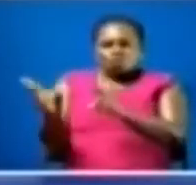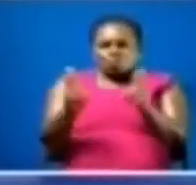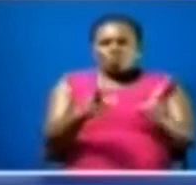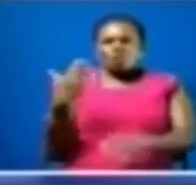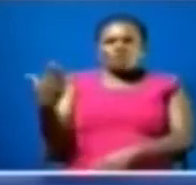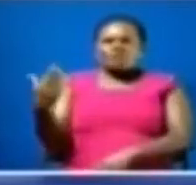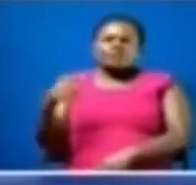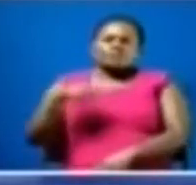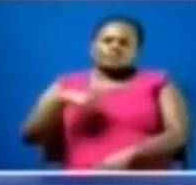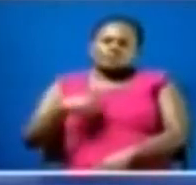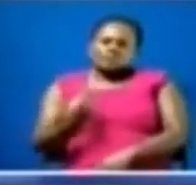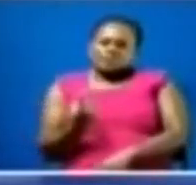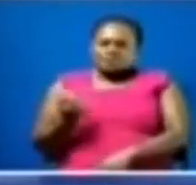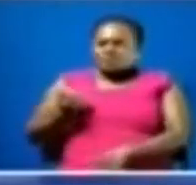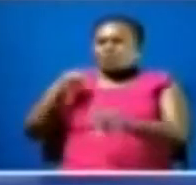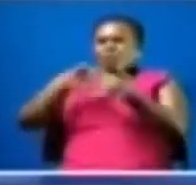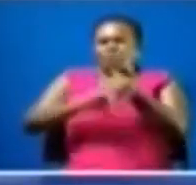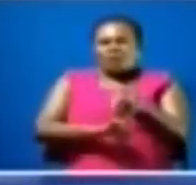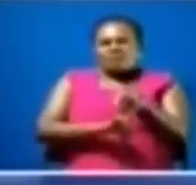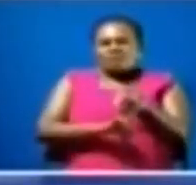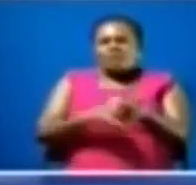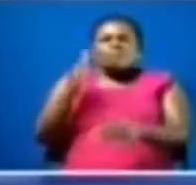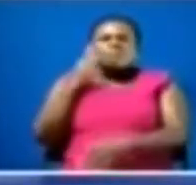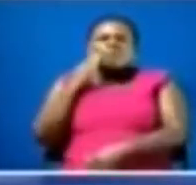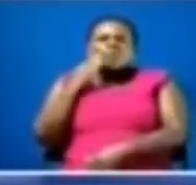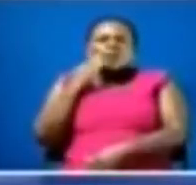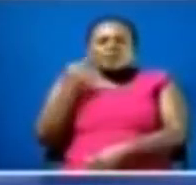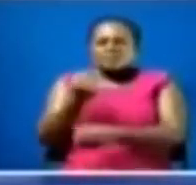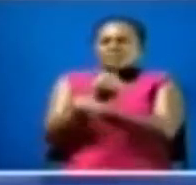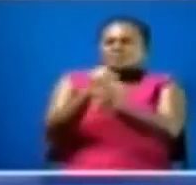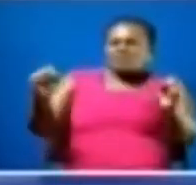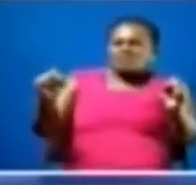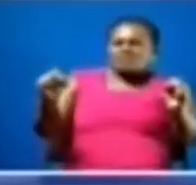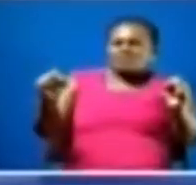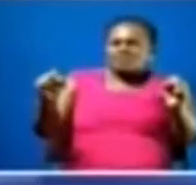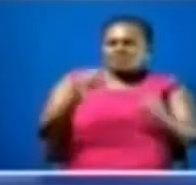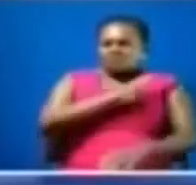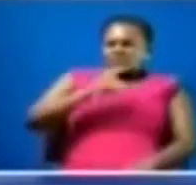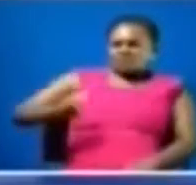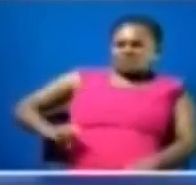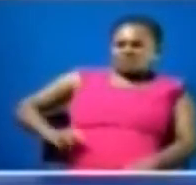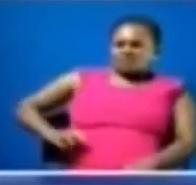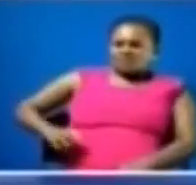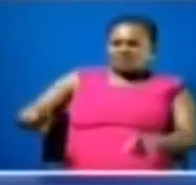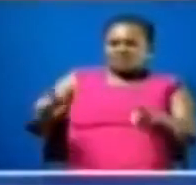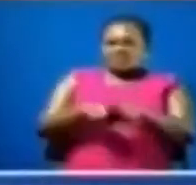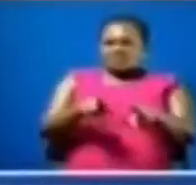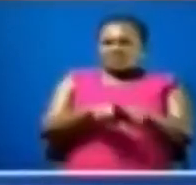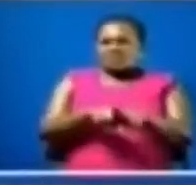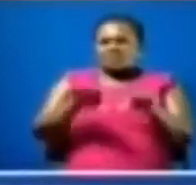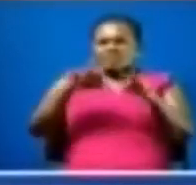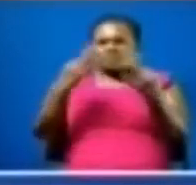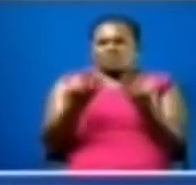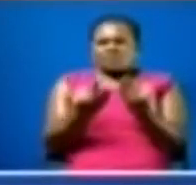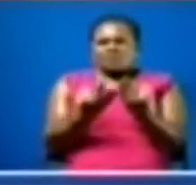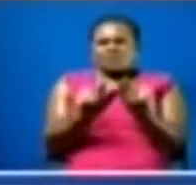Yes. I am I'm a wife, I'm a mother, and I'm a born-again Christian. All right. Yes. Now, it seems you're very centered on family, and it